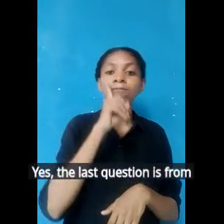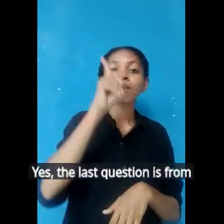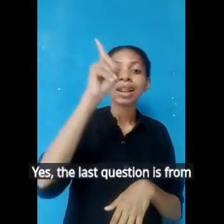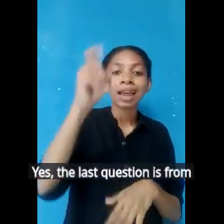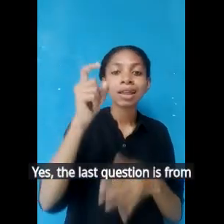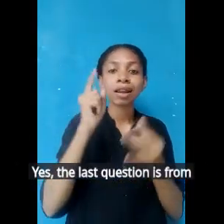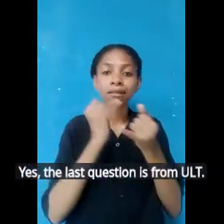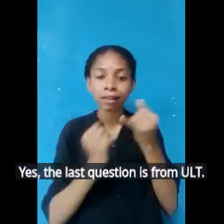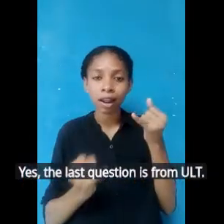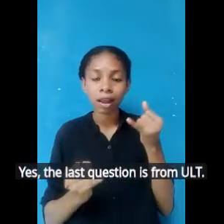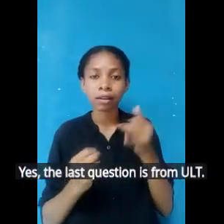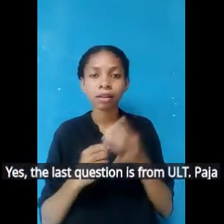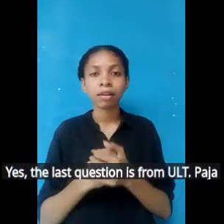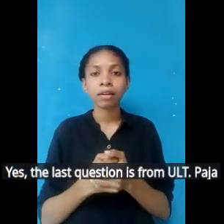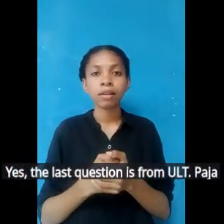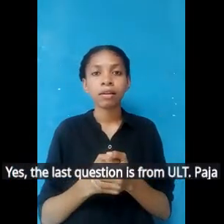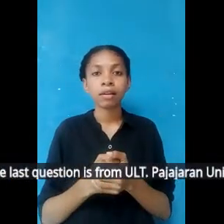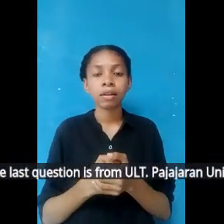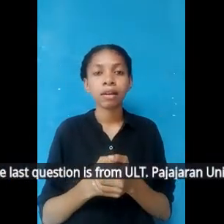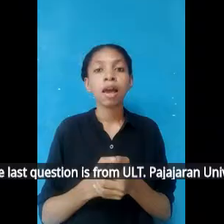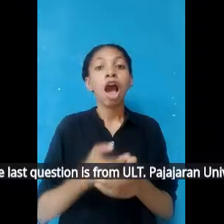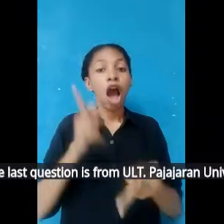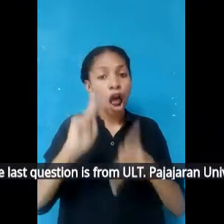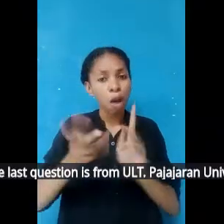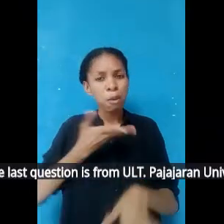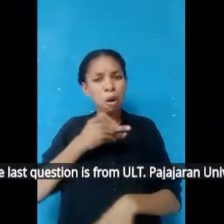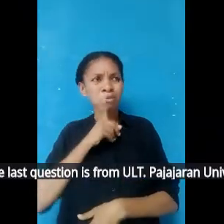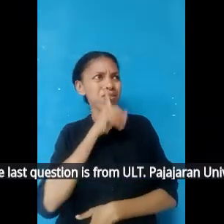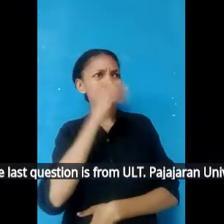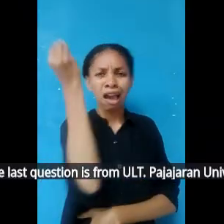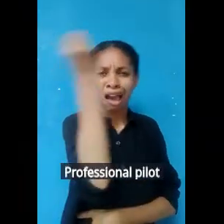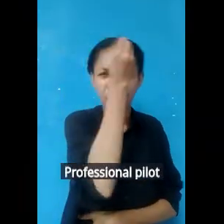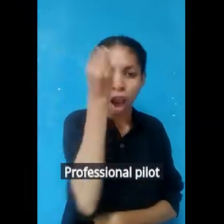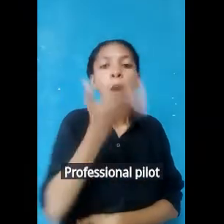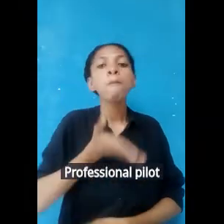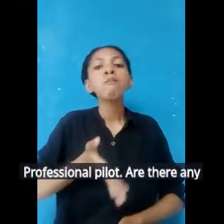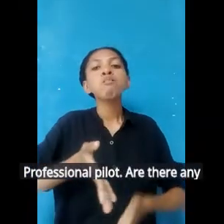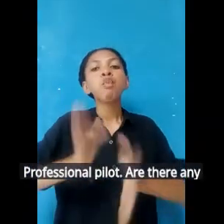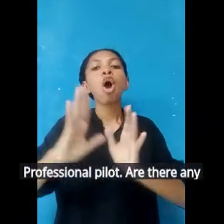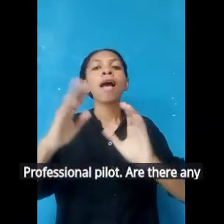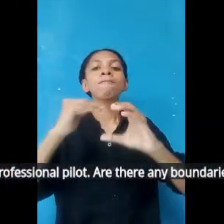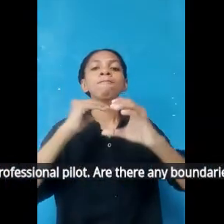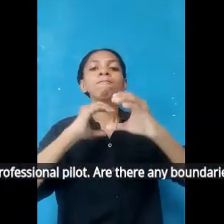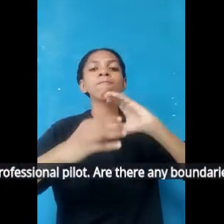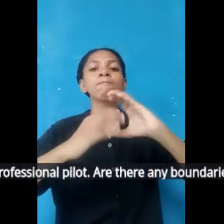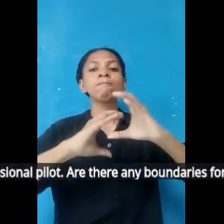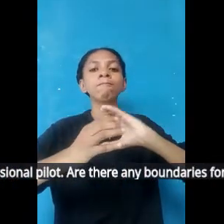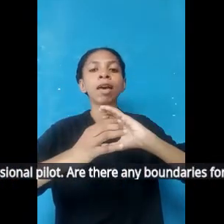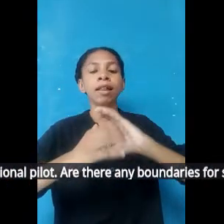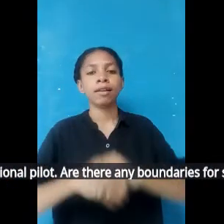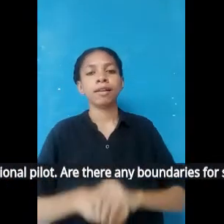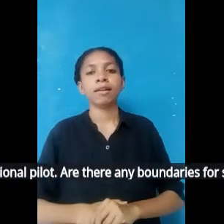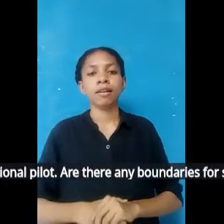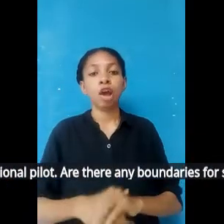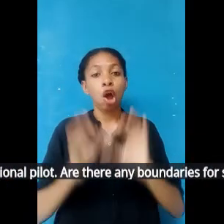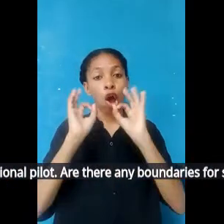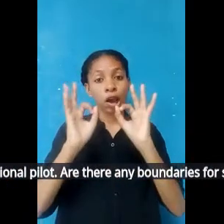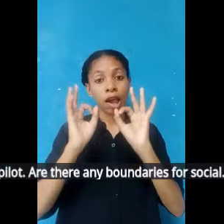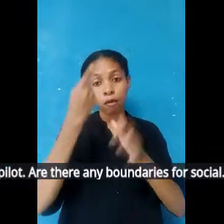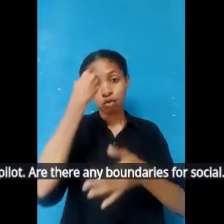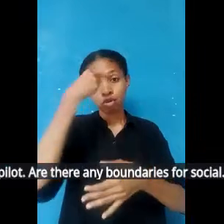ULT, Pajajaran University. Professor Violet, are there any boundaries for social workers in